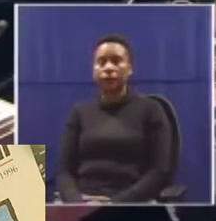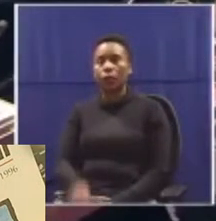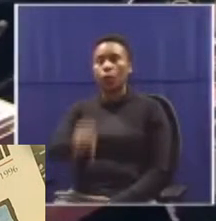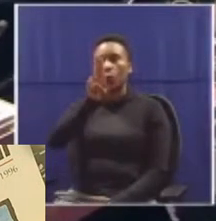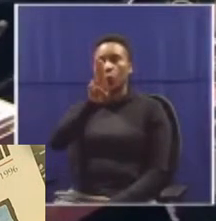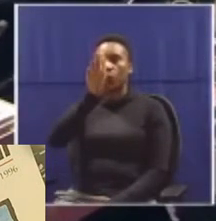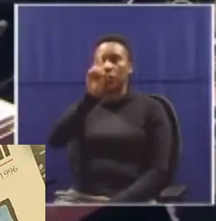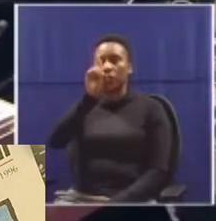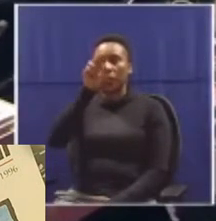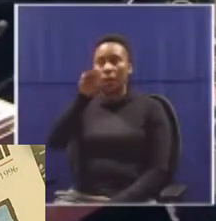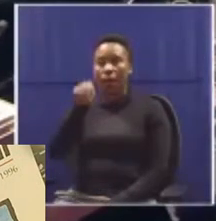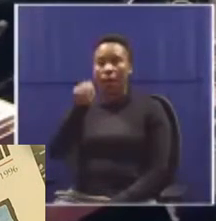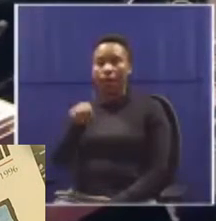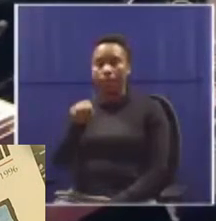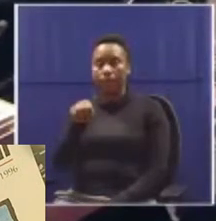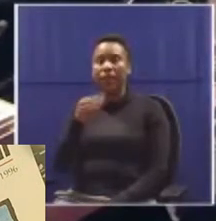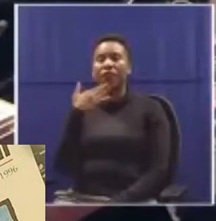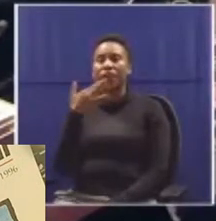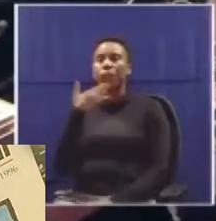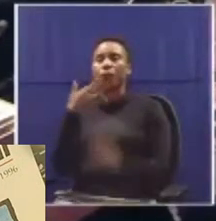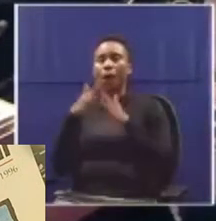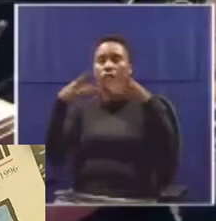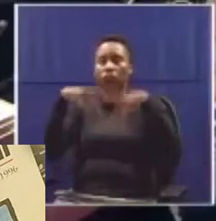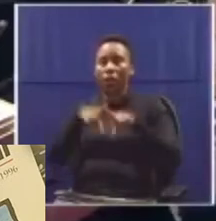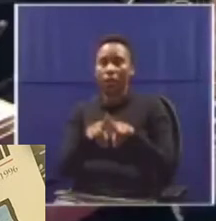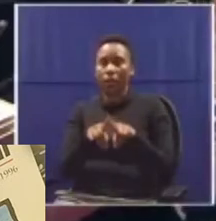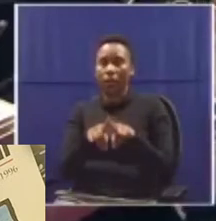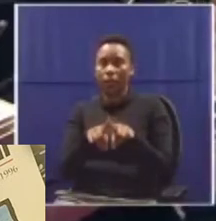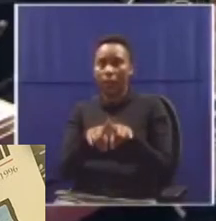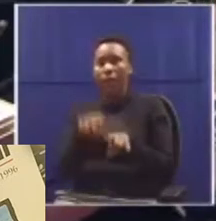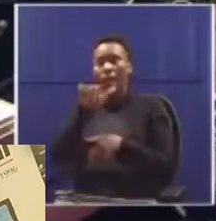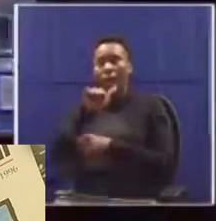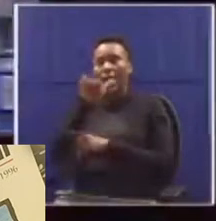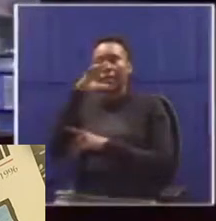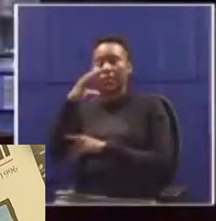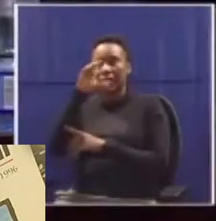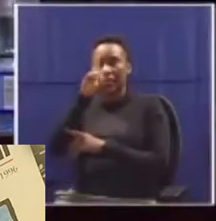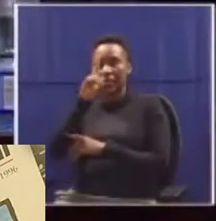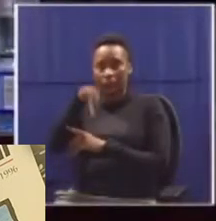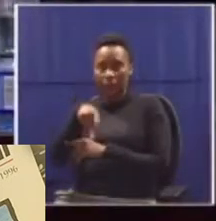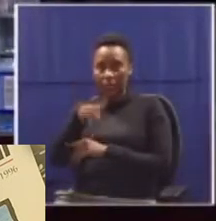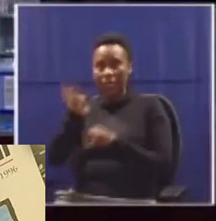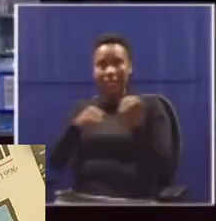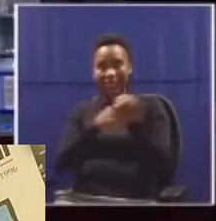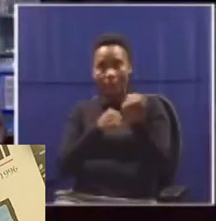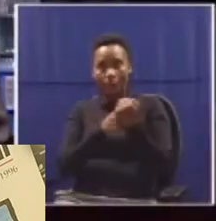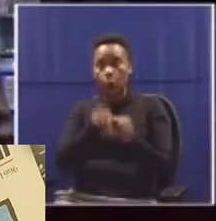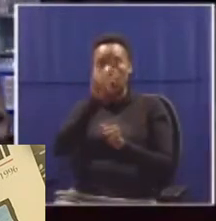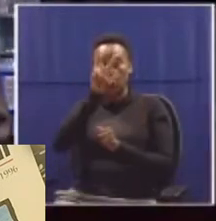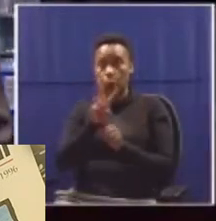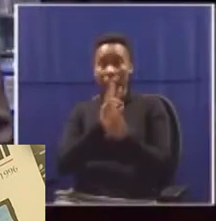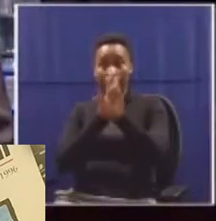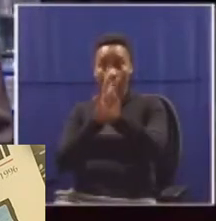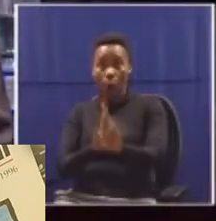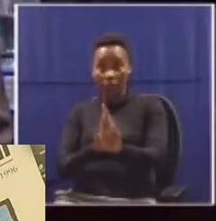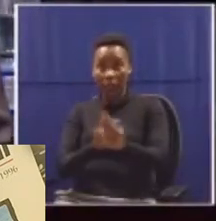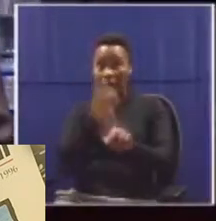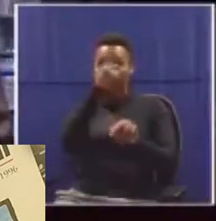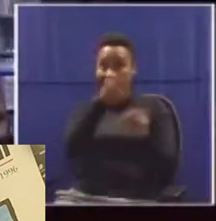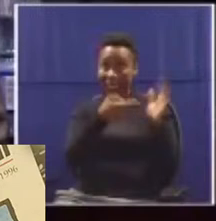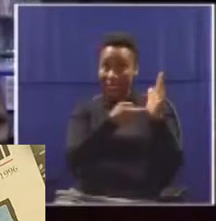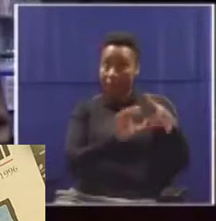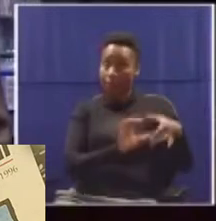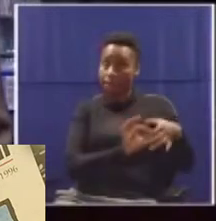udm thank you the acdp supports these two reports the first one relates